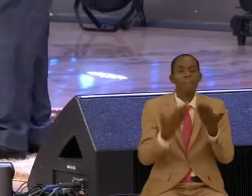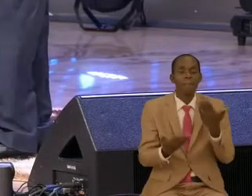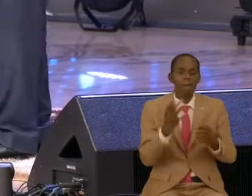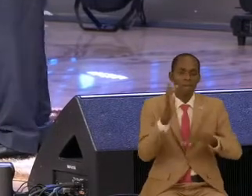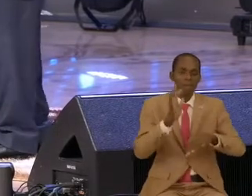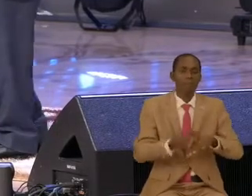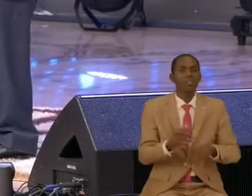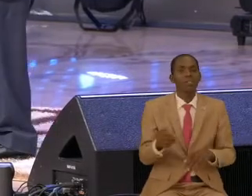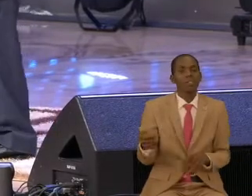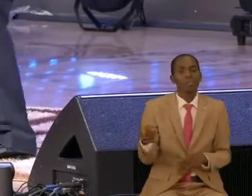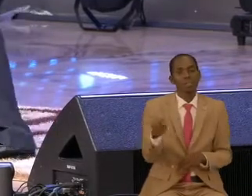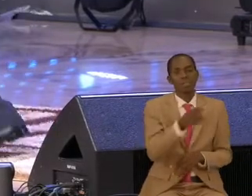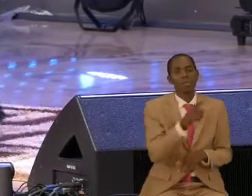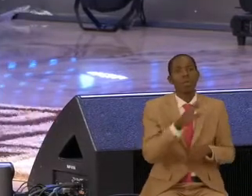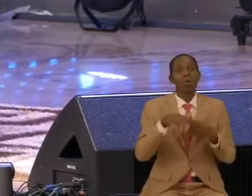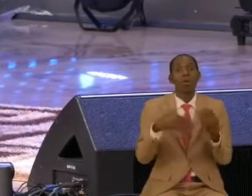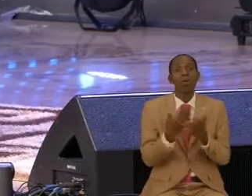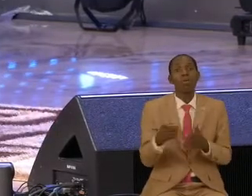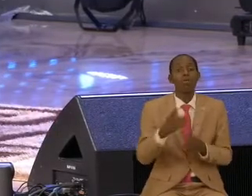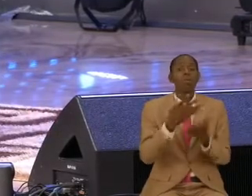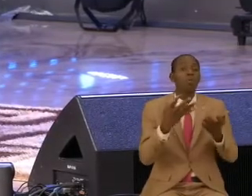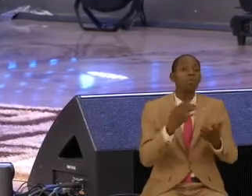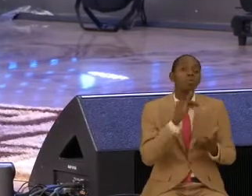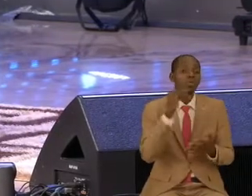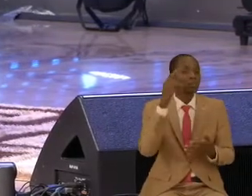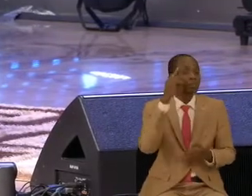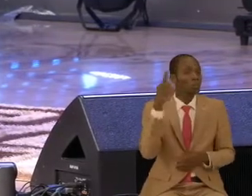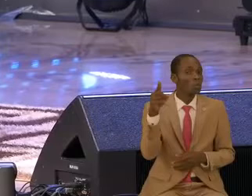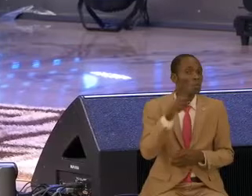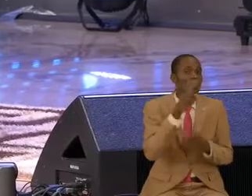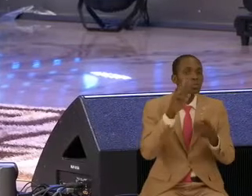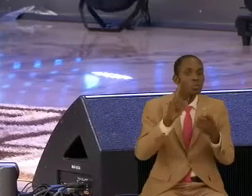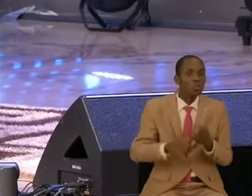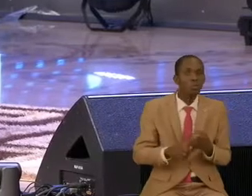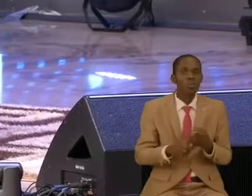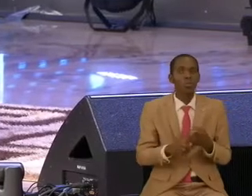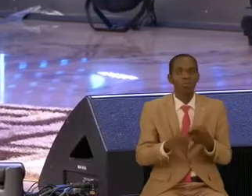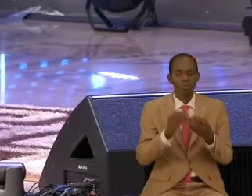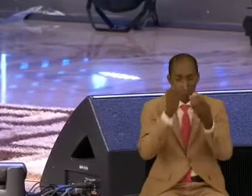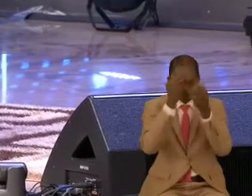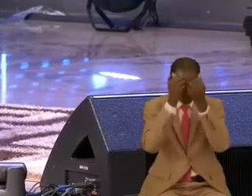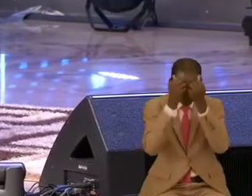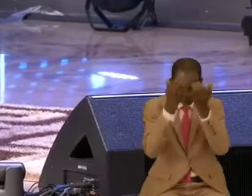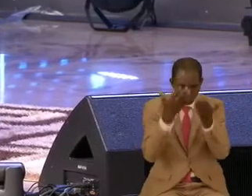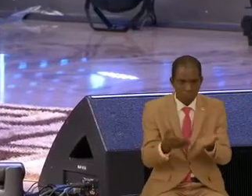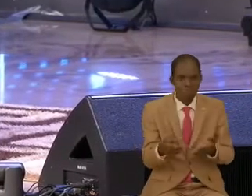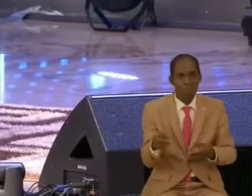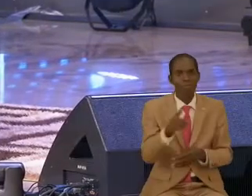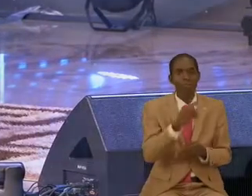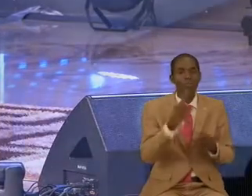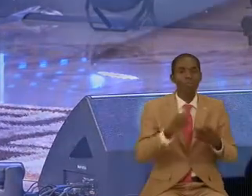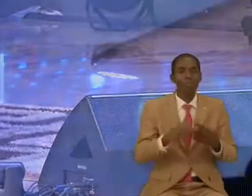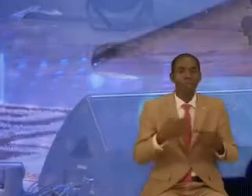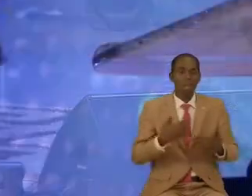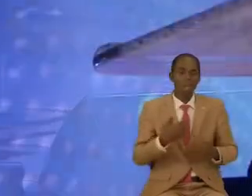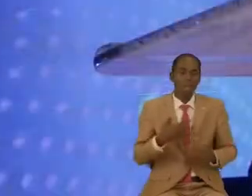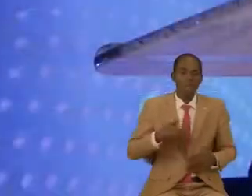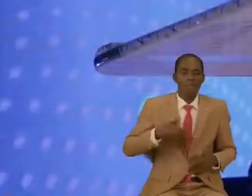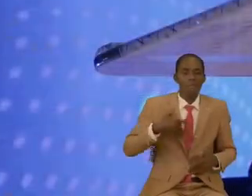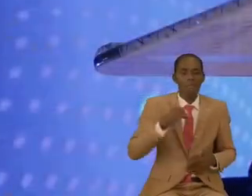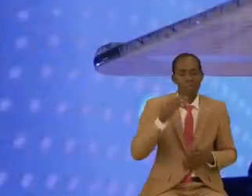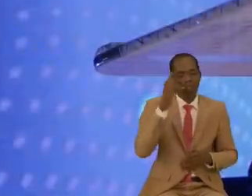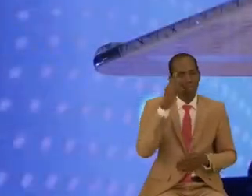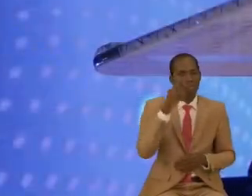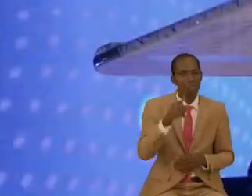them. All they want is for you to, you know, for you to bend to them and to have affection for them and